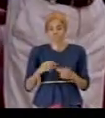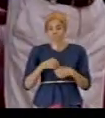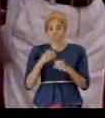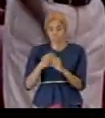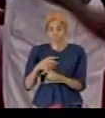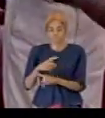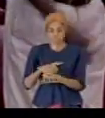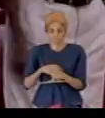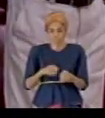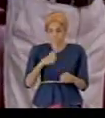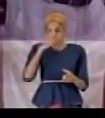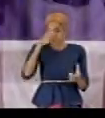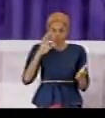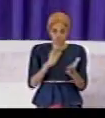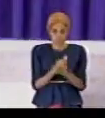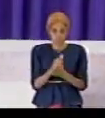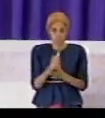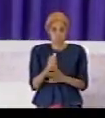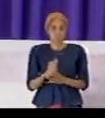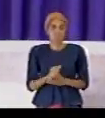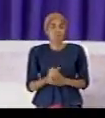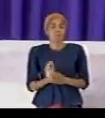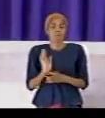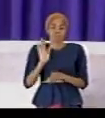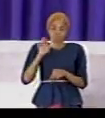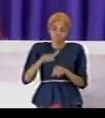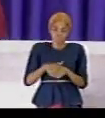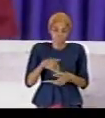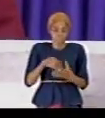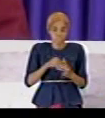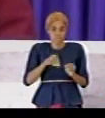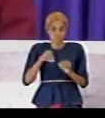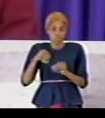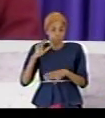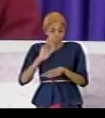persuade them, press it upon their hearts.